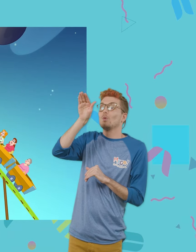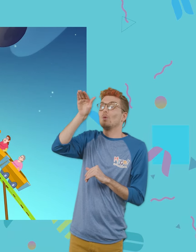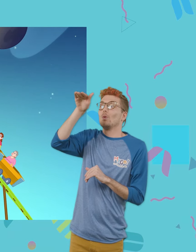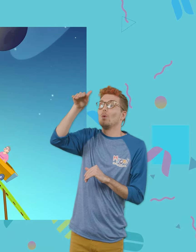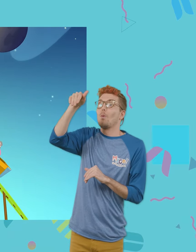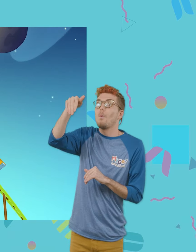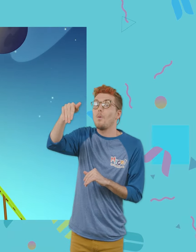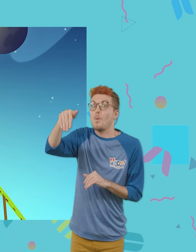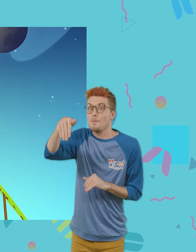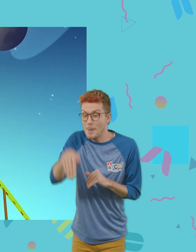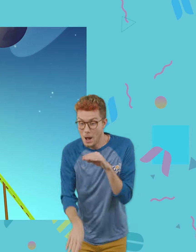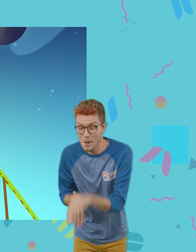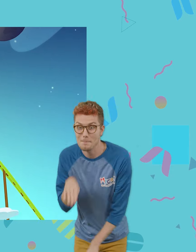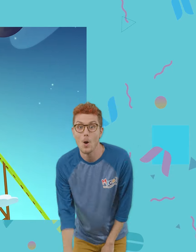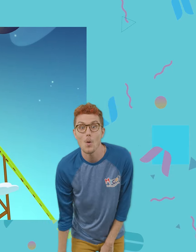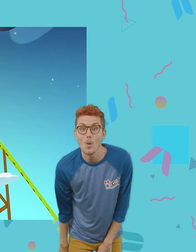really high.